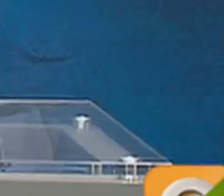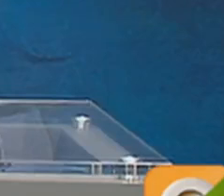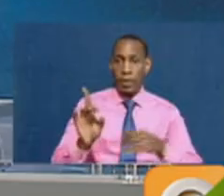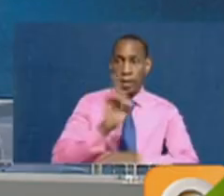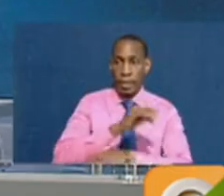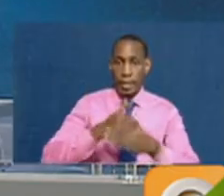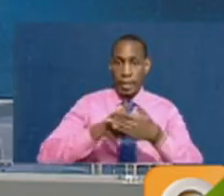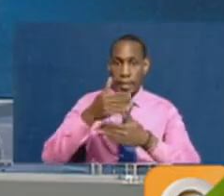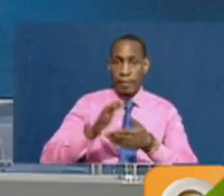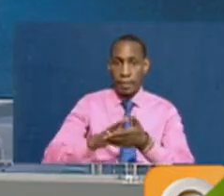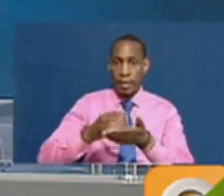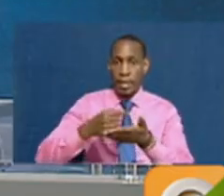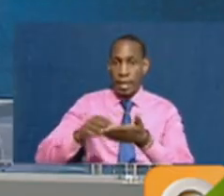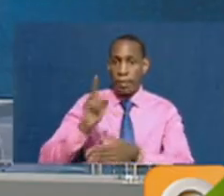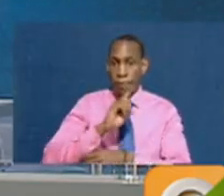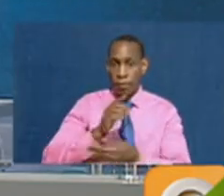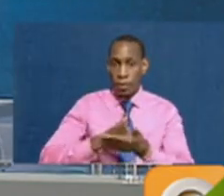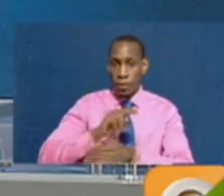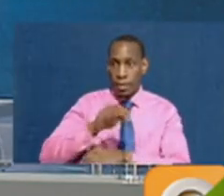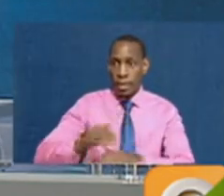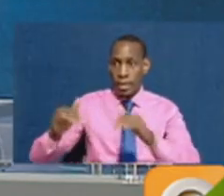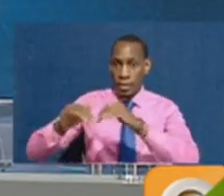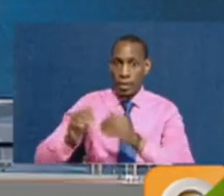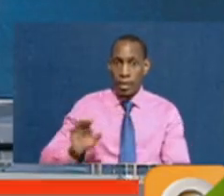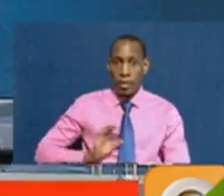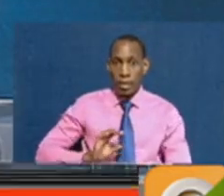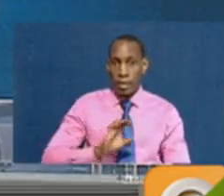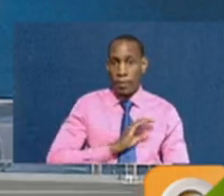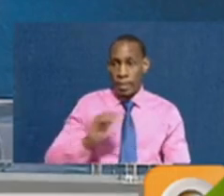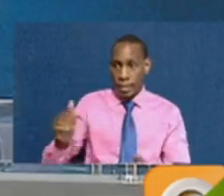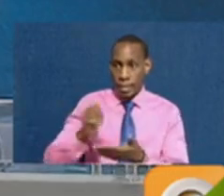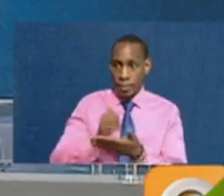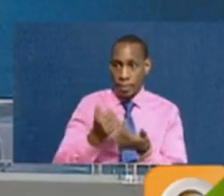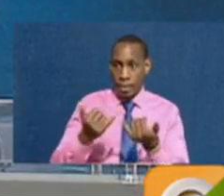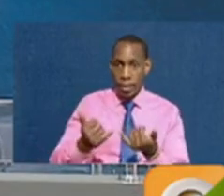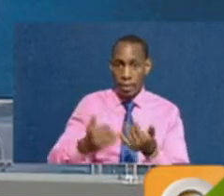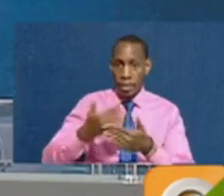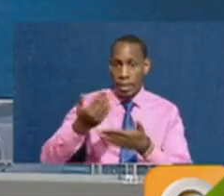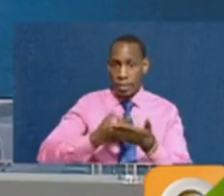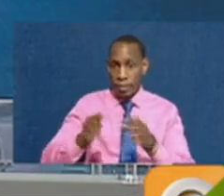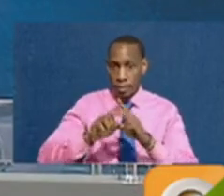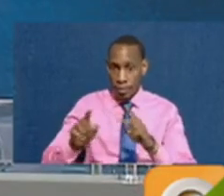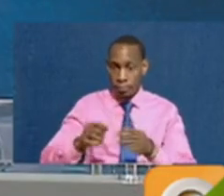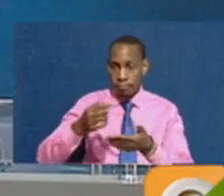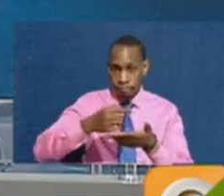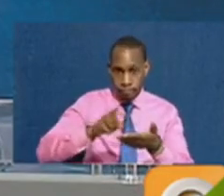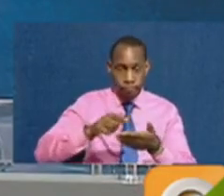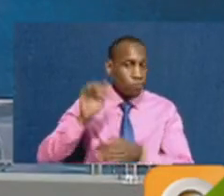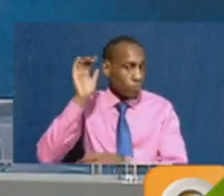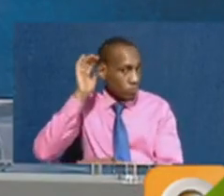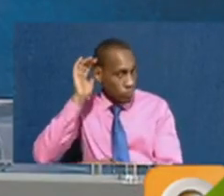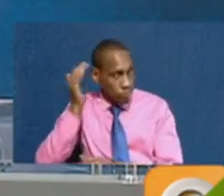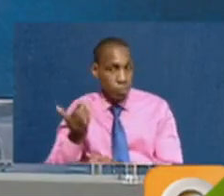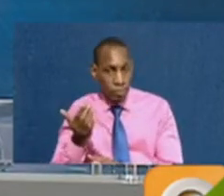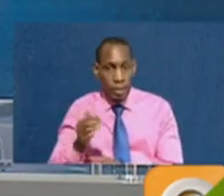The day after its endorsement by the National Assembly, the Committee on Appointments will next week start approval hearings